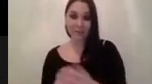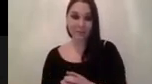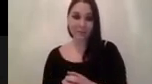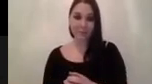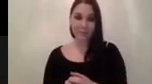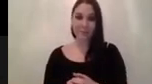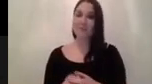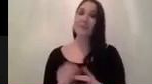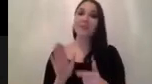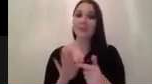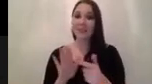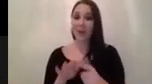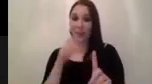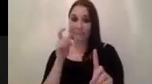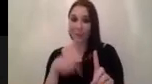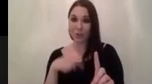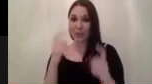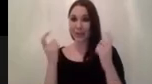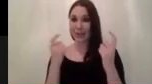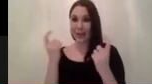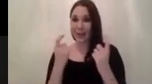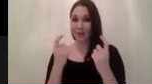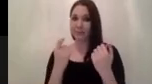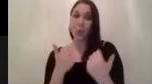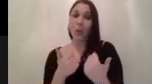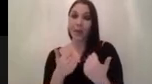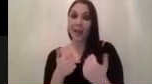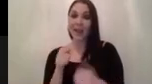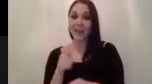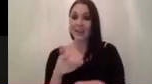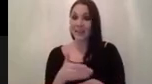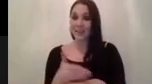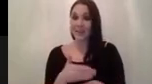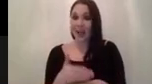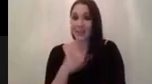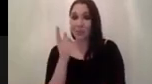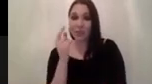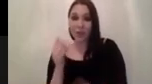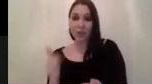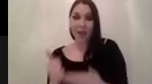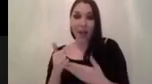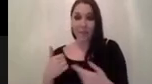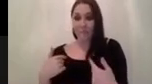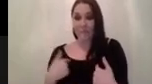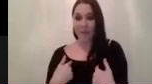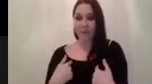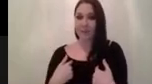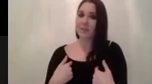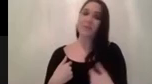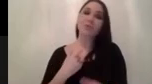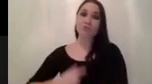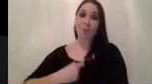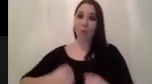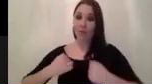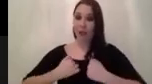and then that person can think about okay could this task potentially help me as the in the role that i'm in